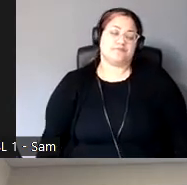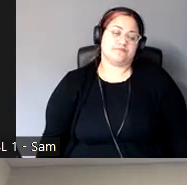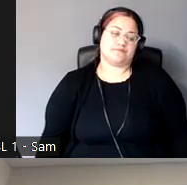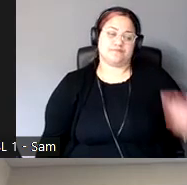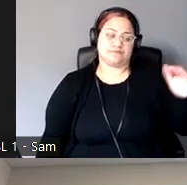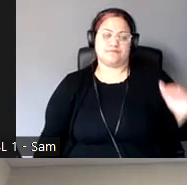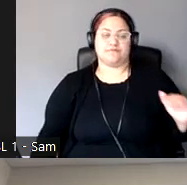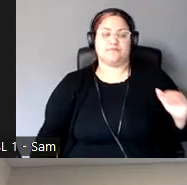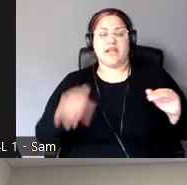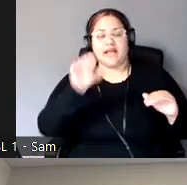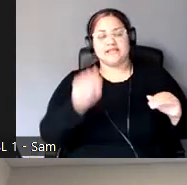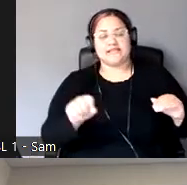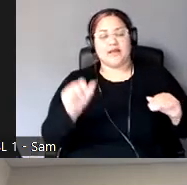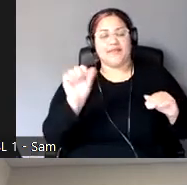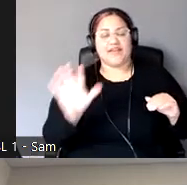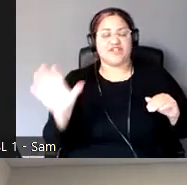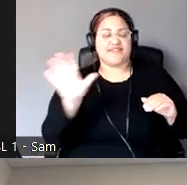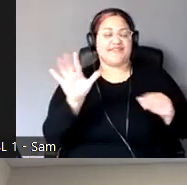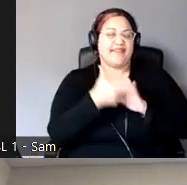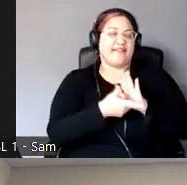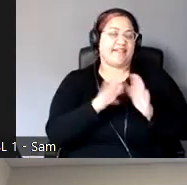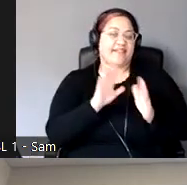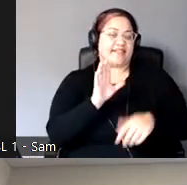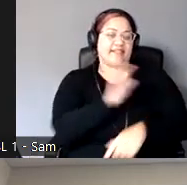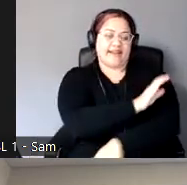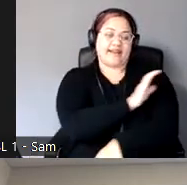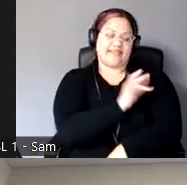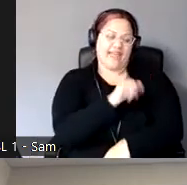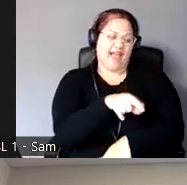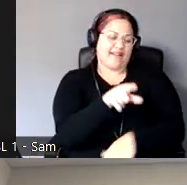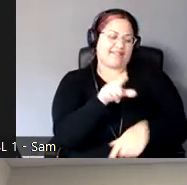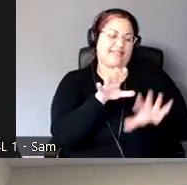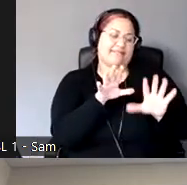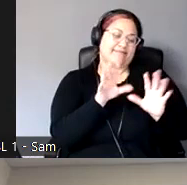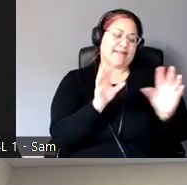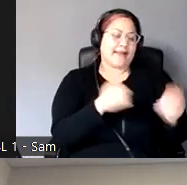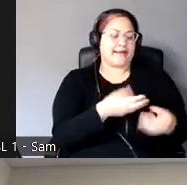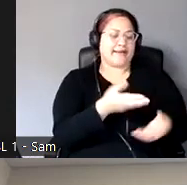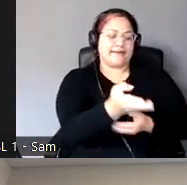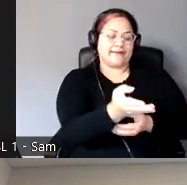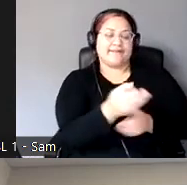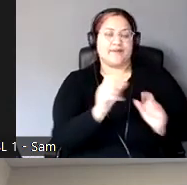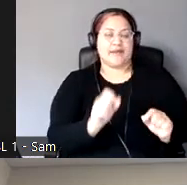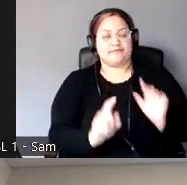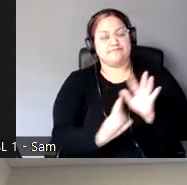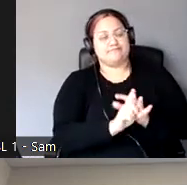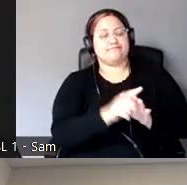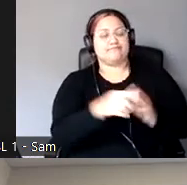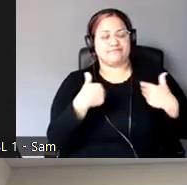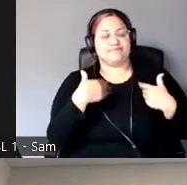family legal issues. If it comes to the point where there's a human rights